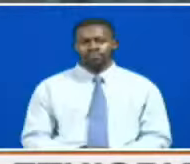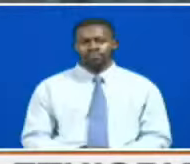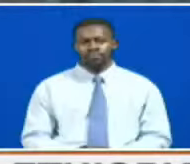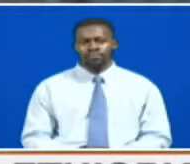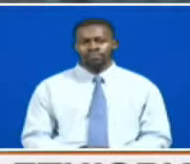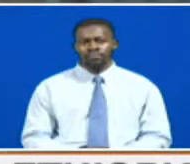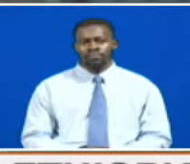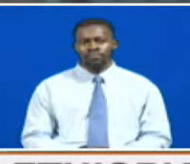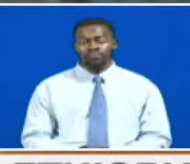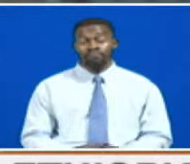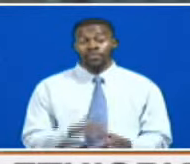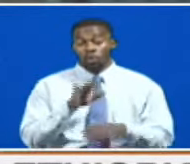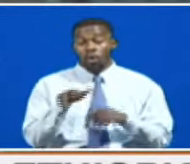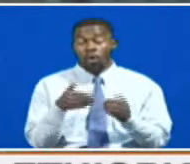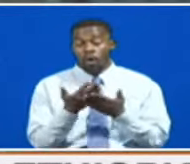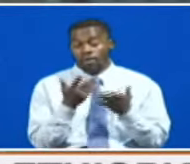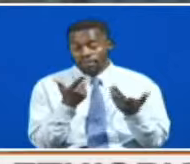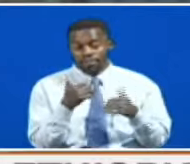good team from